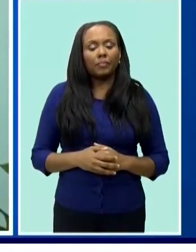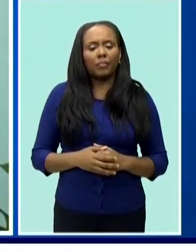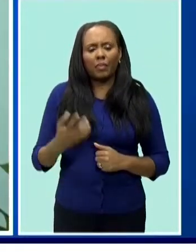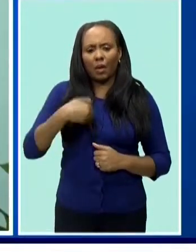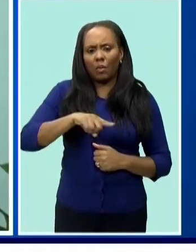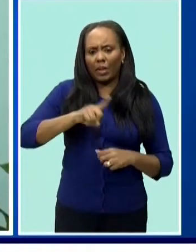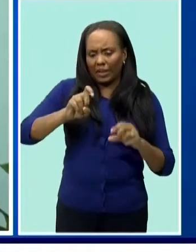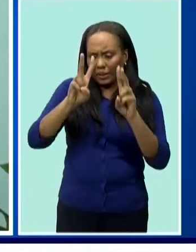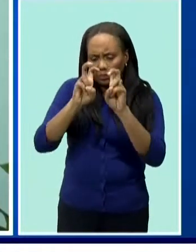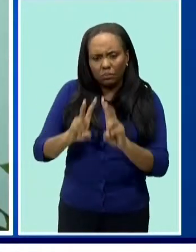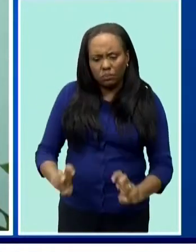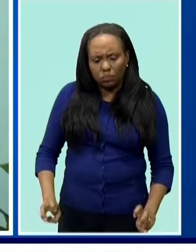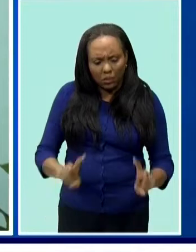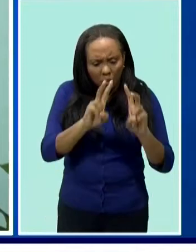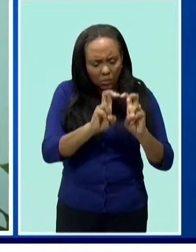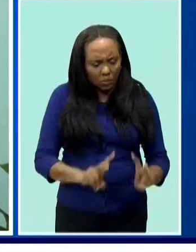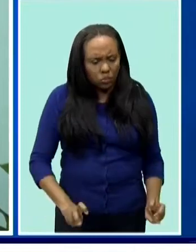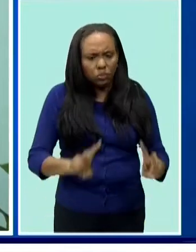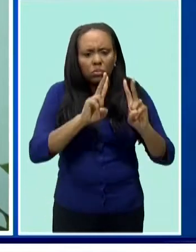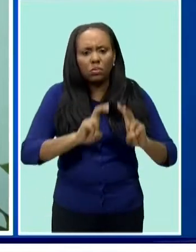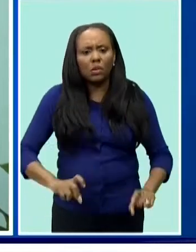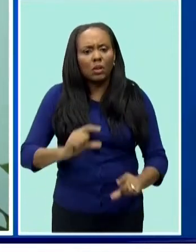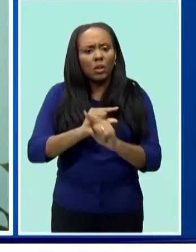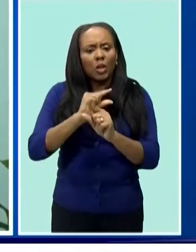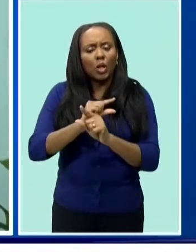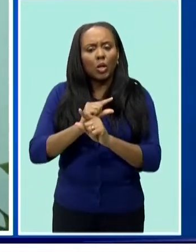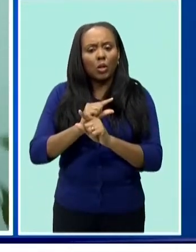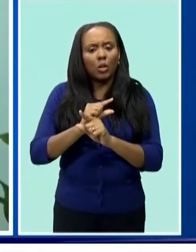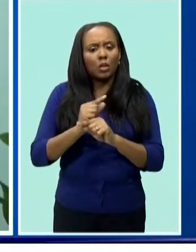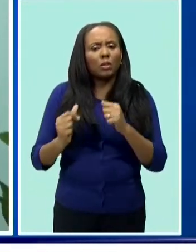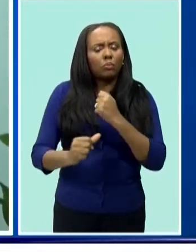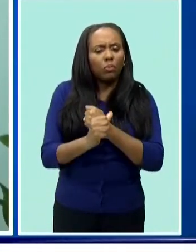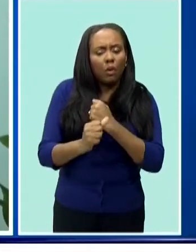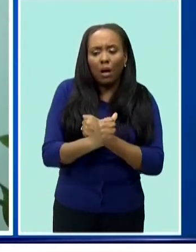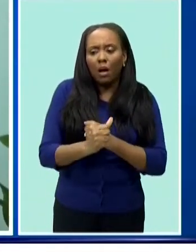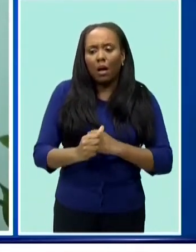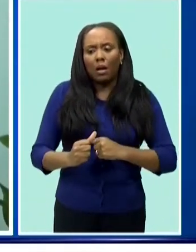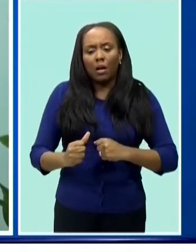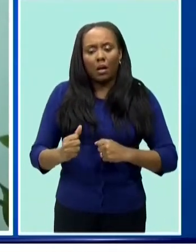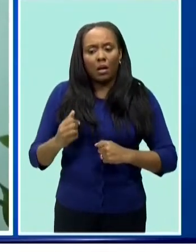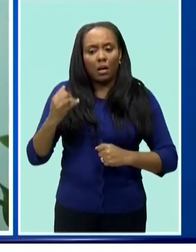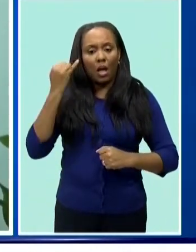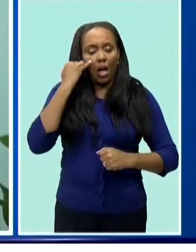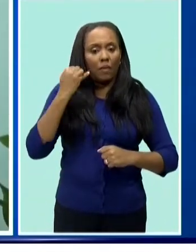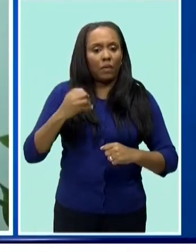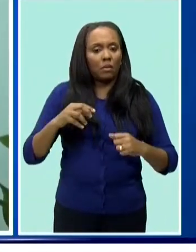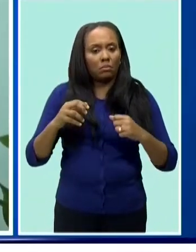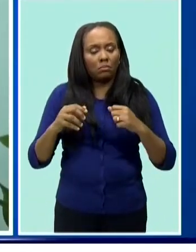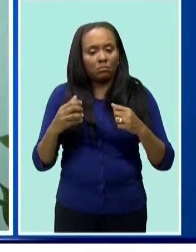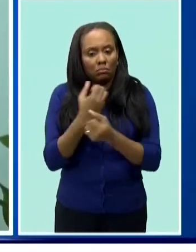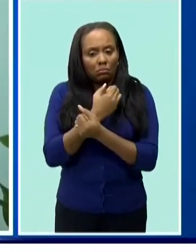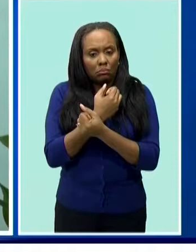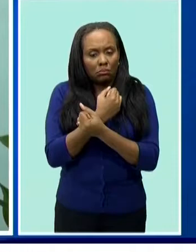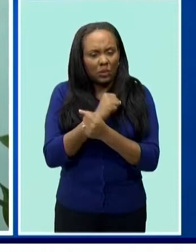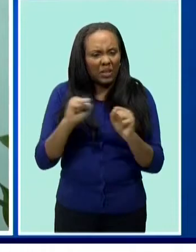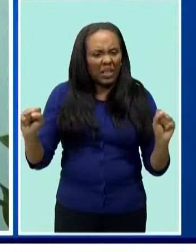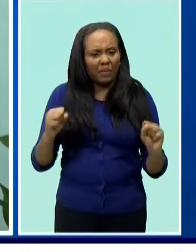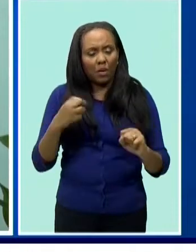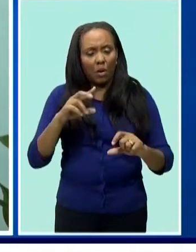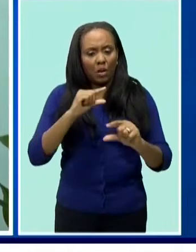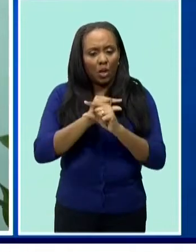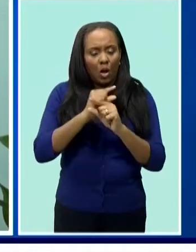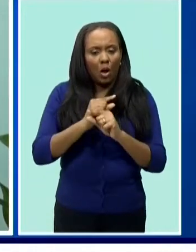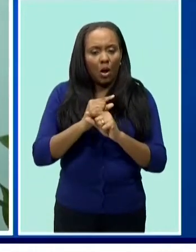assess security risks and implement corresponding security measures. In order to